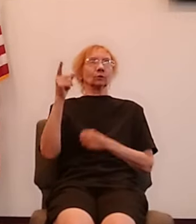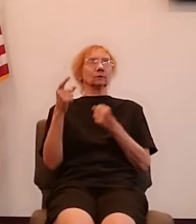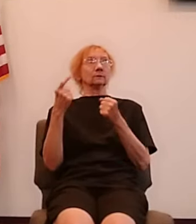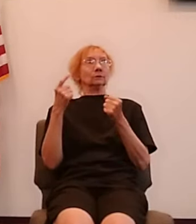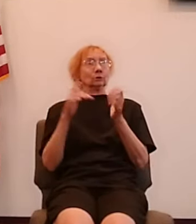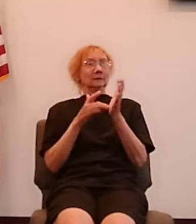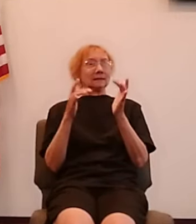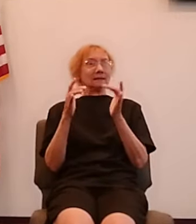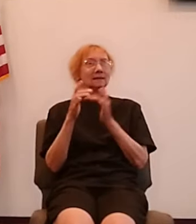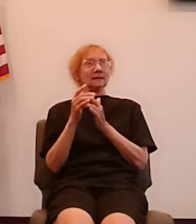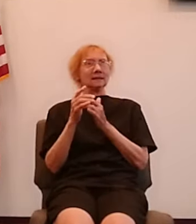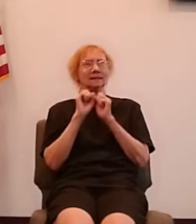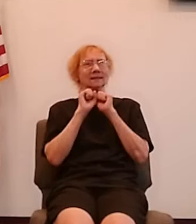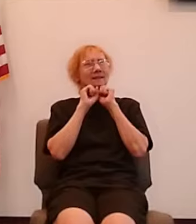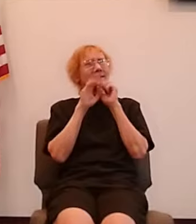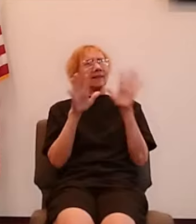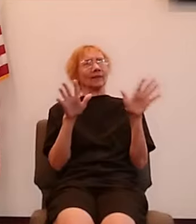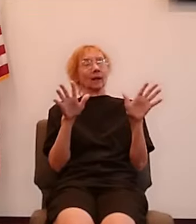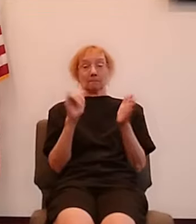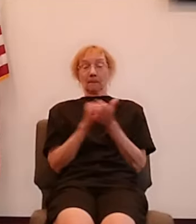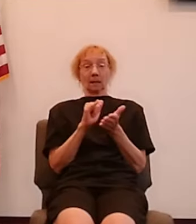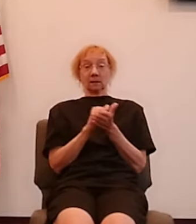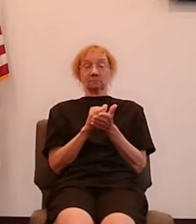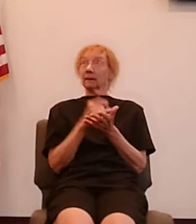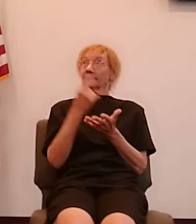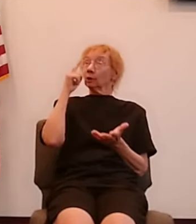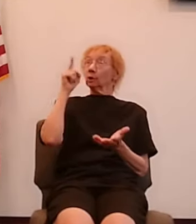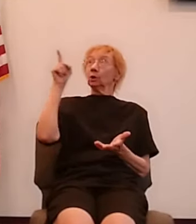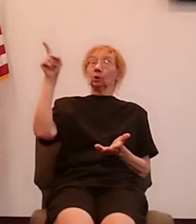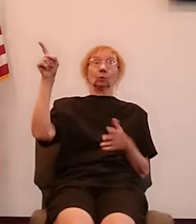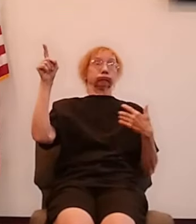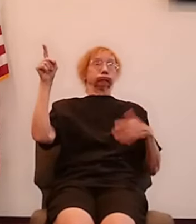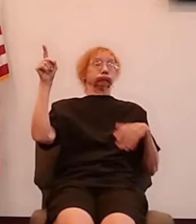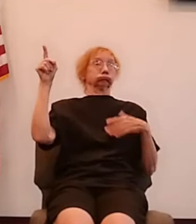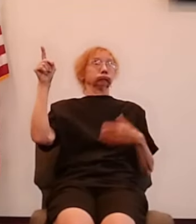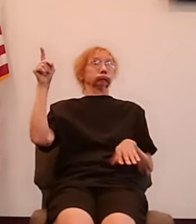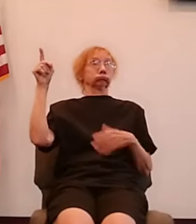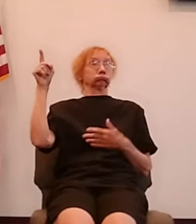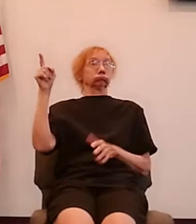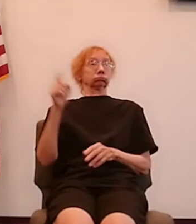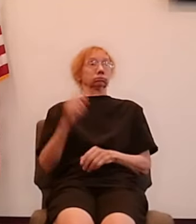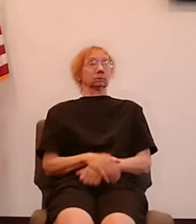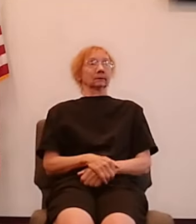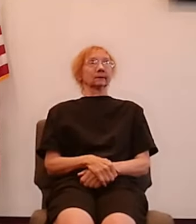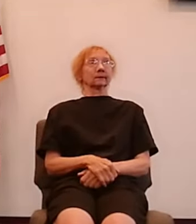For Jesus, there's nothing impossible for you.